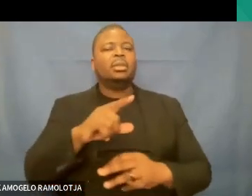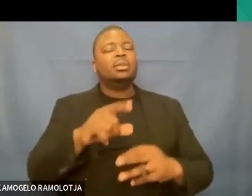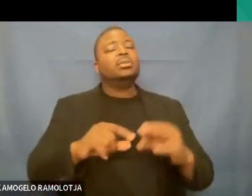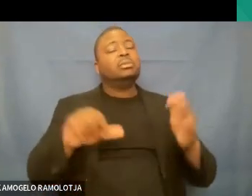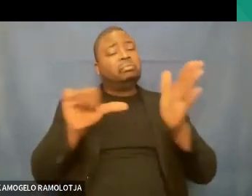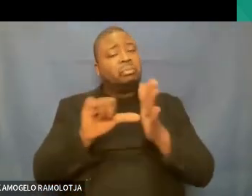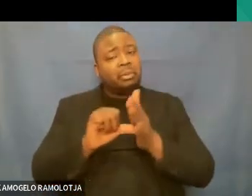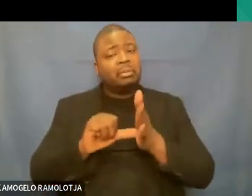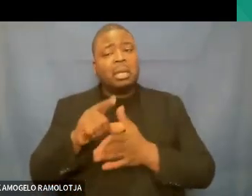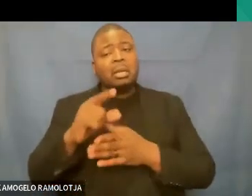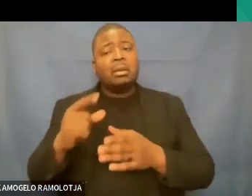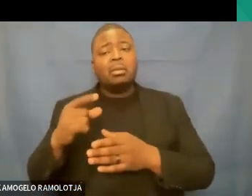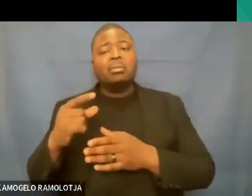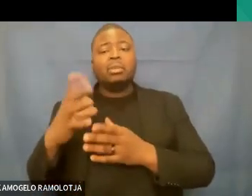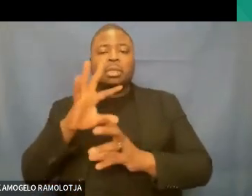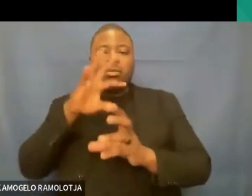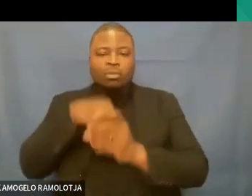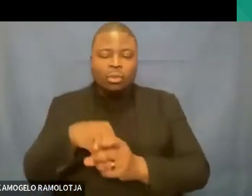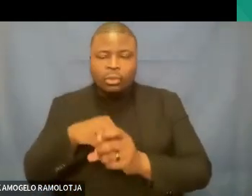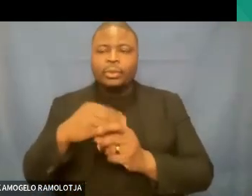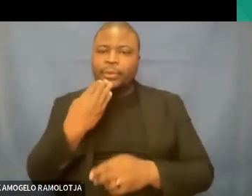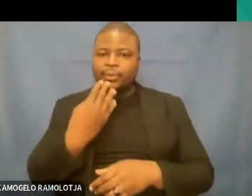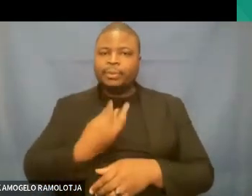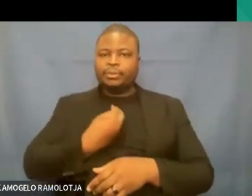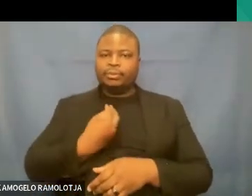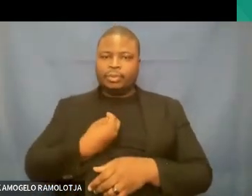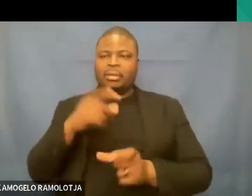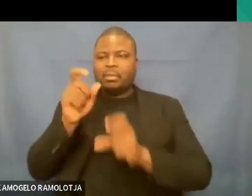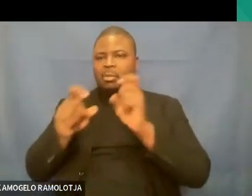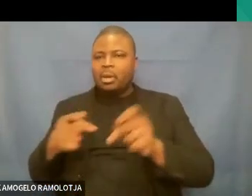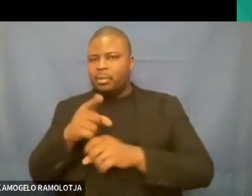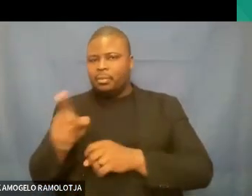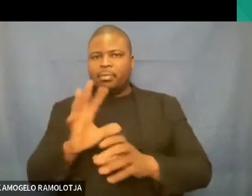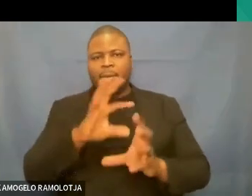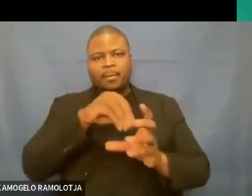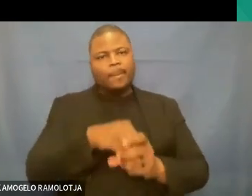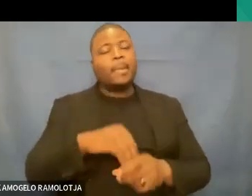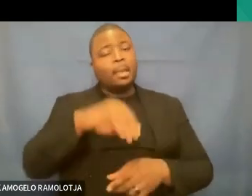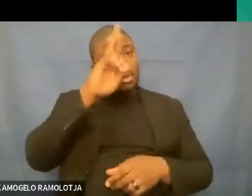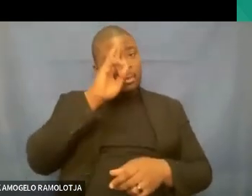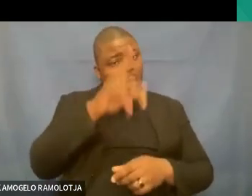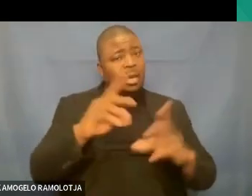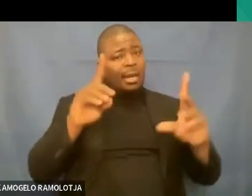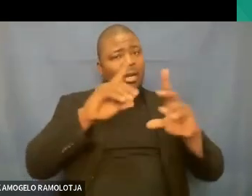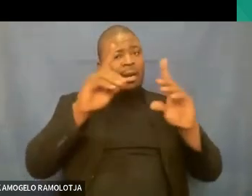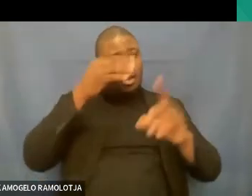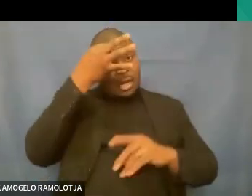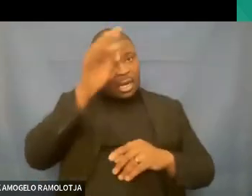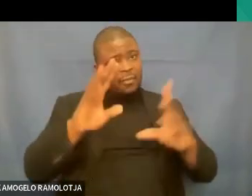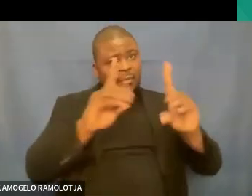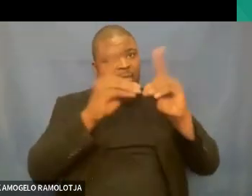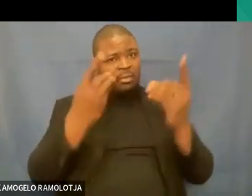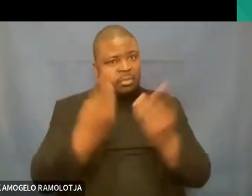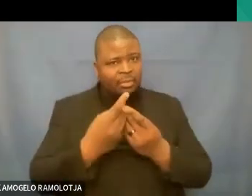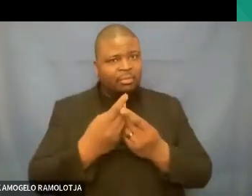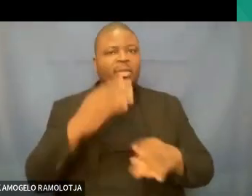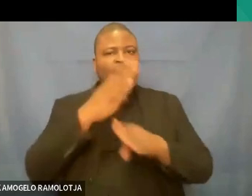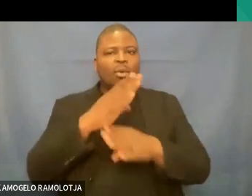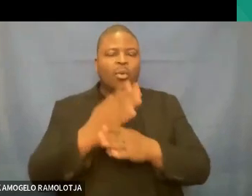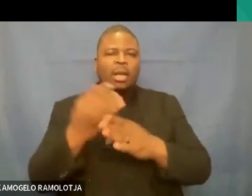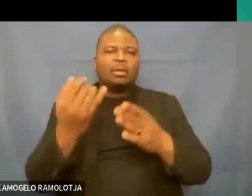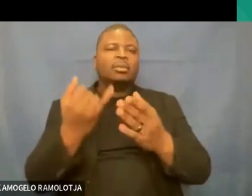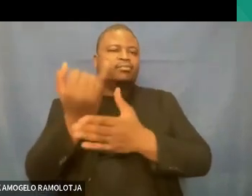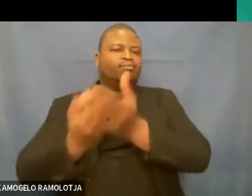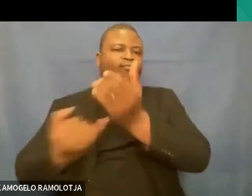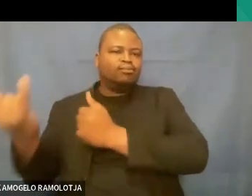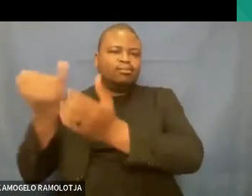populations. Because what we're seeing is that our government departments work in silos. And we need to change the system